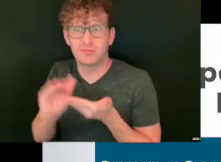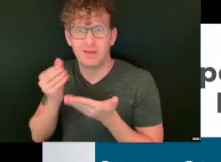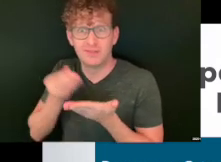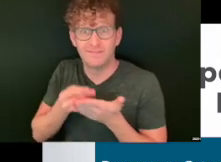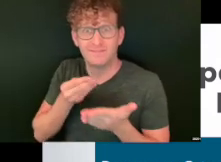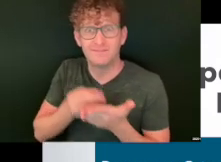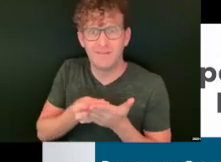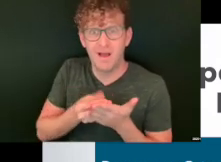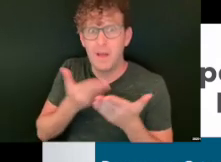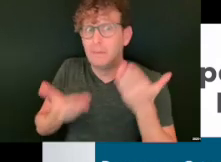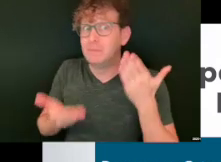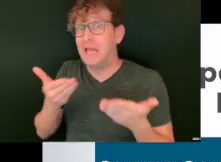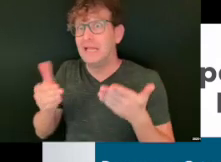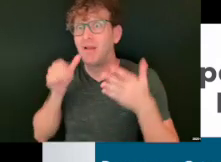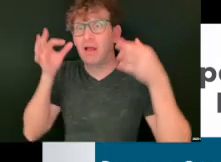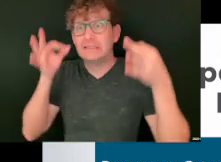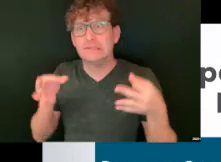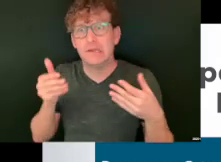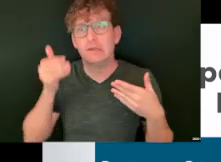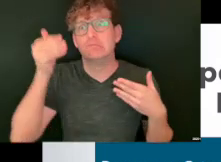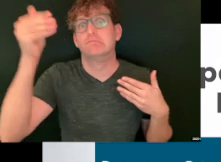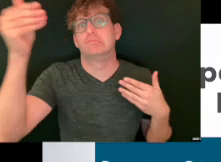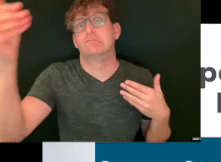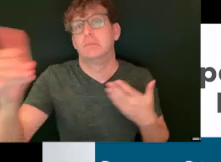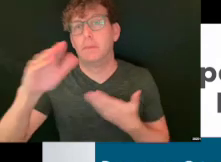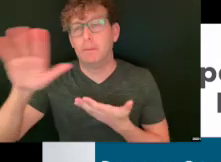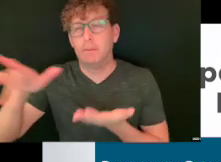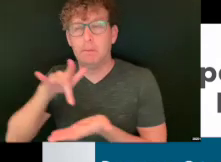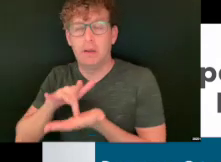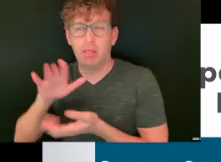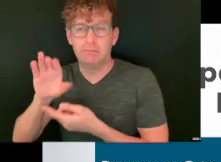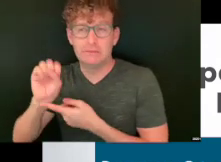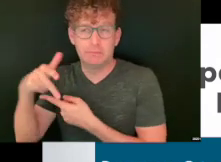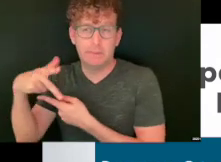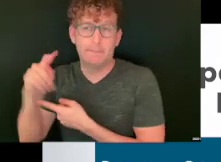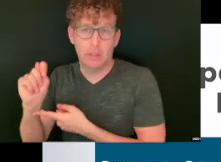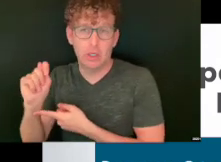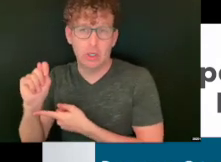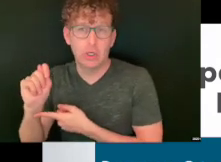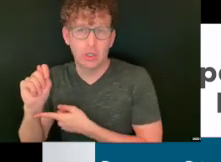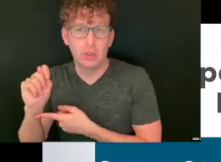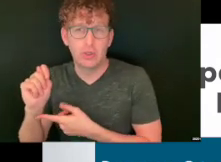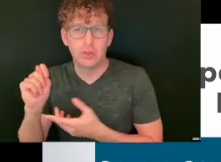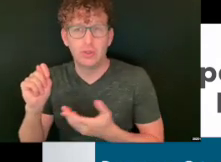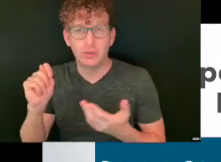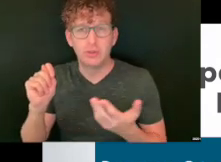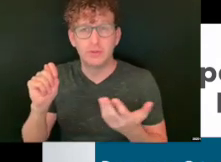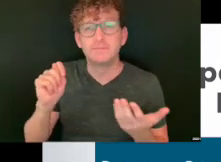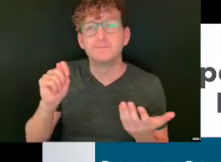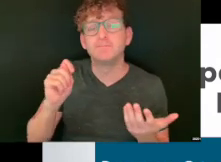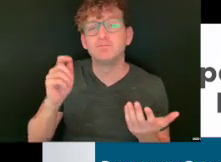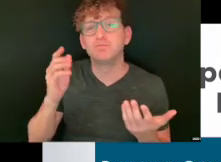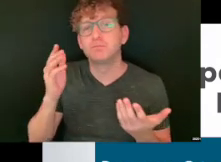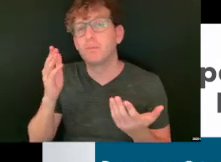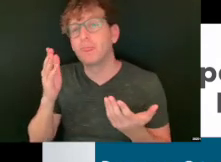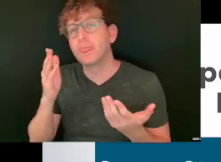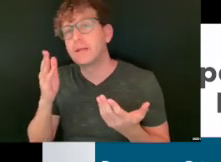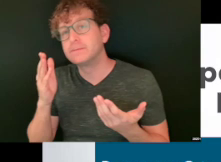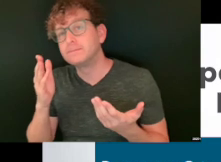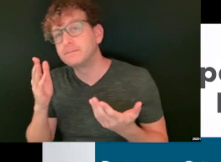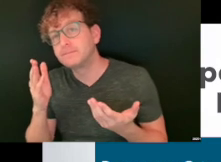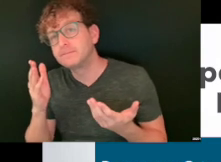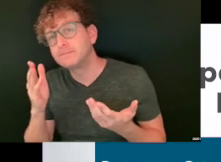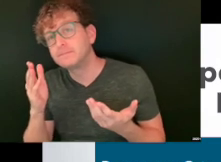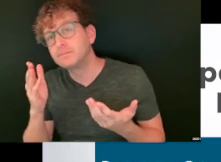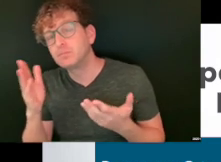process, you can check out the links to the legislative budget committees. There's Senate Subcommittee 2